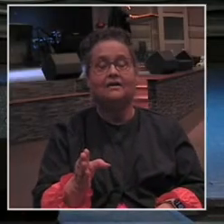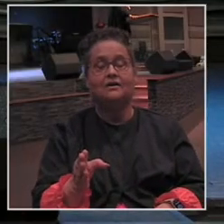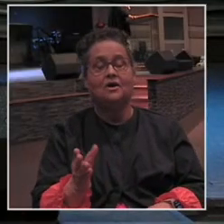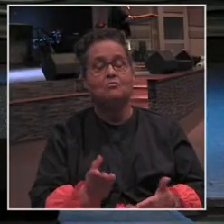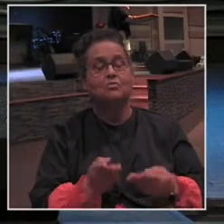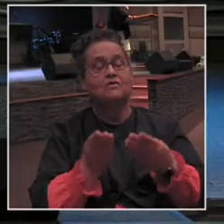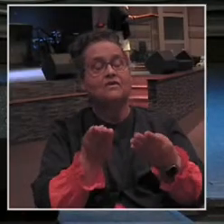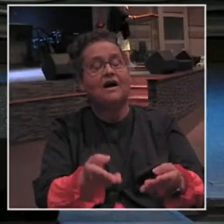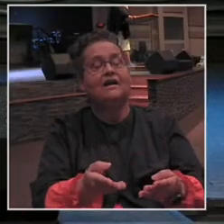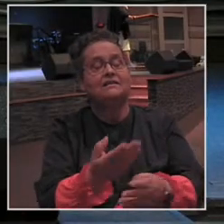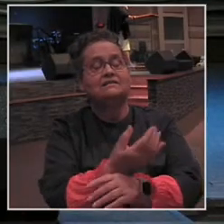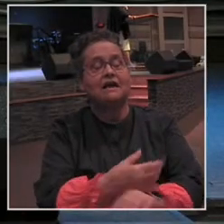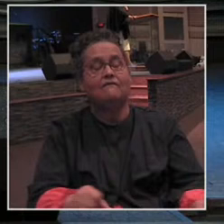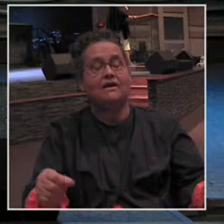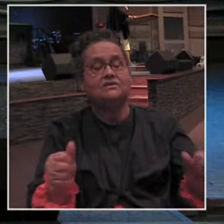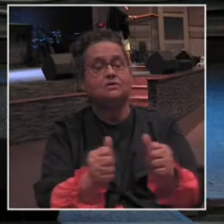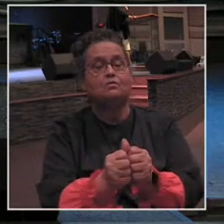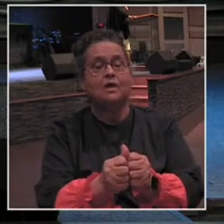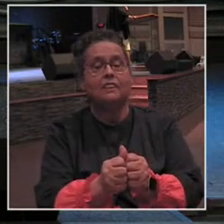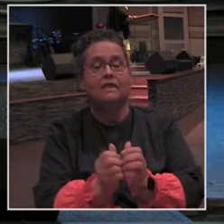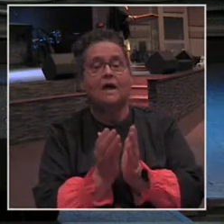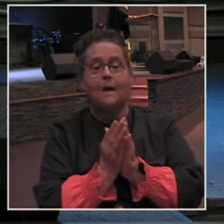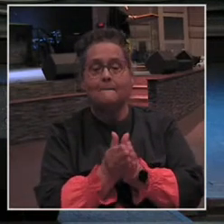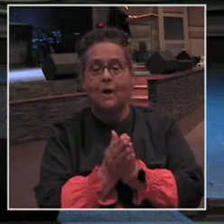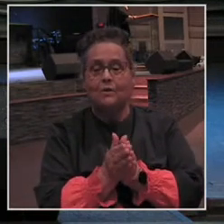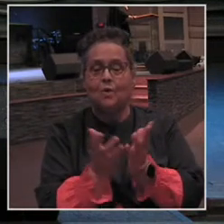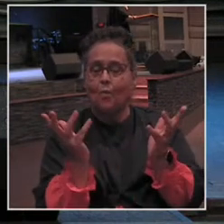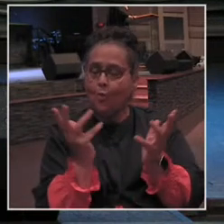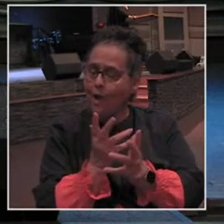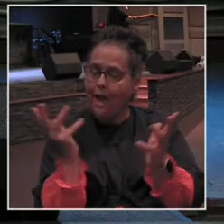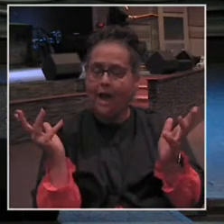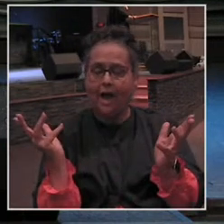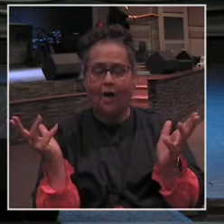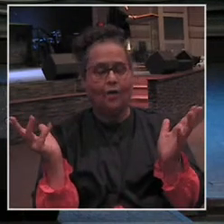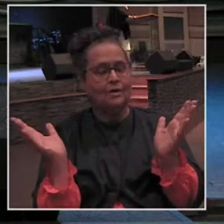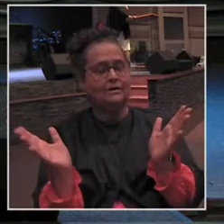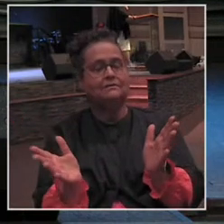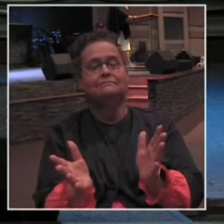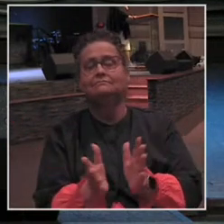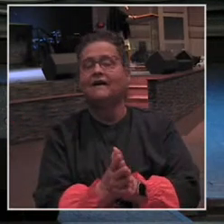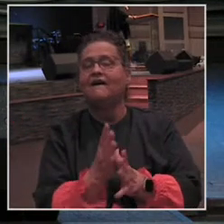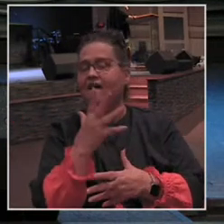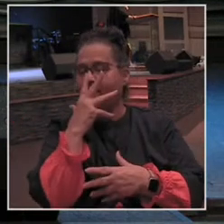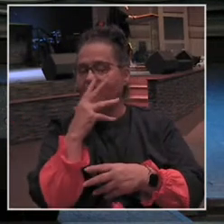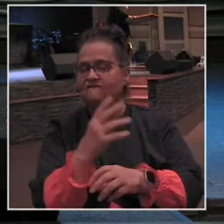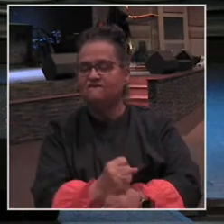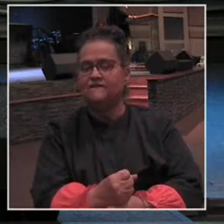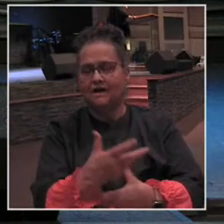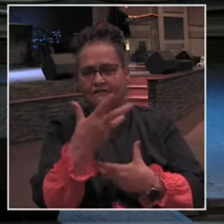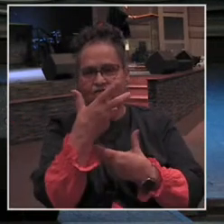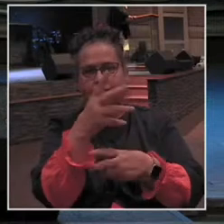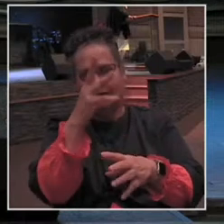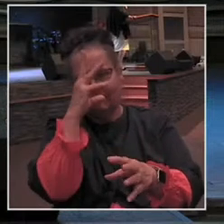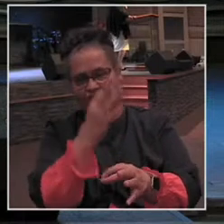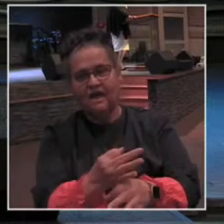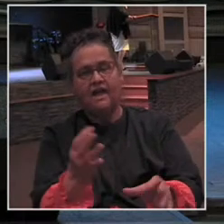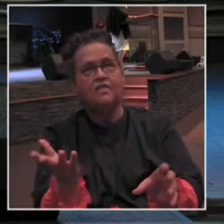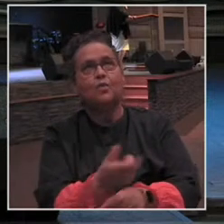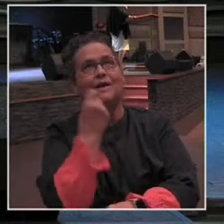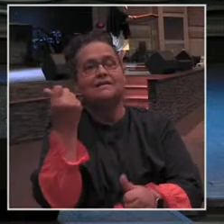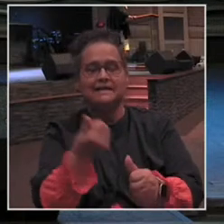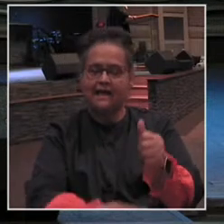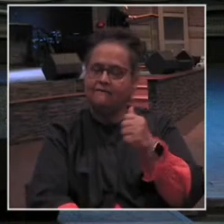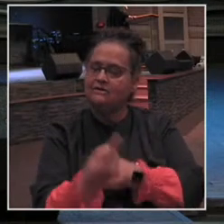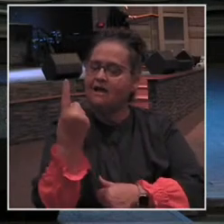boat. God's love for people, man, it wins every time, right? He provided a way out for Noah because